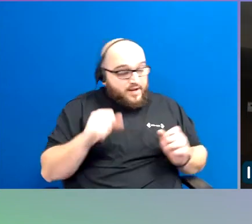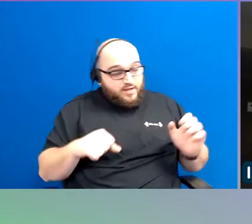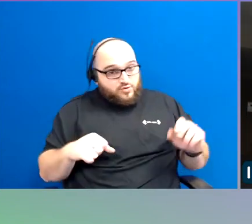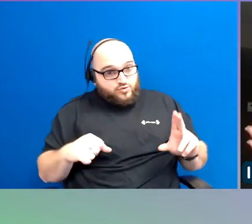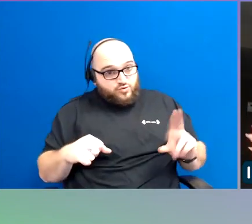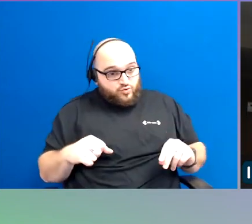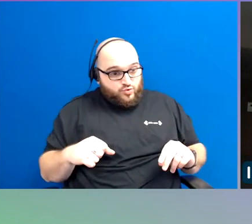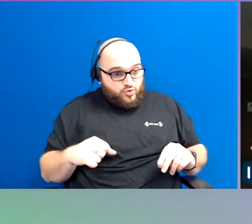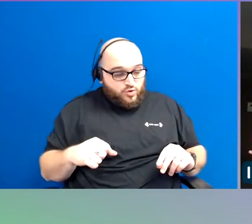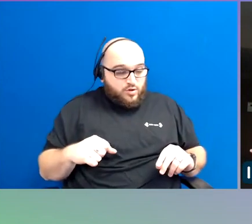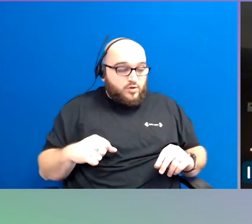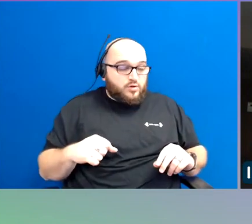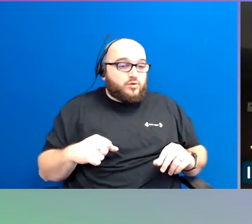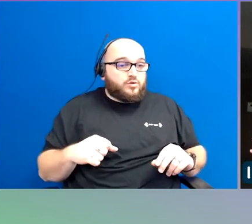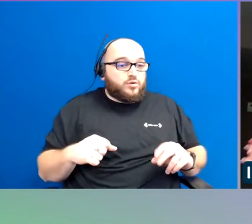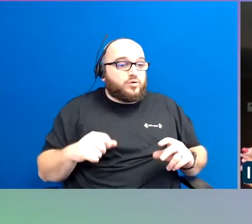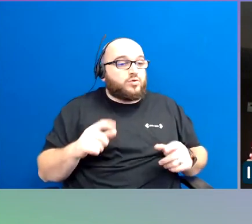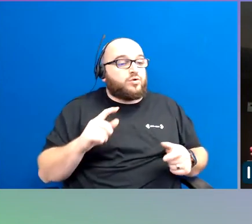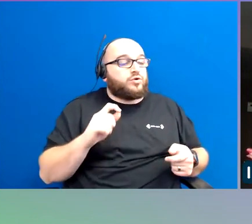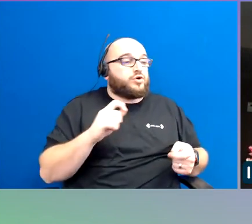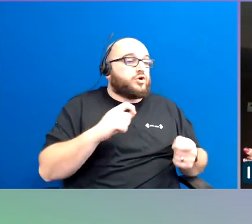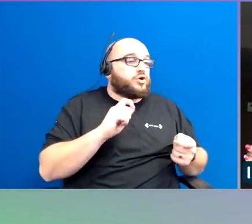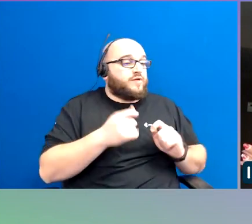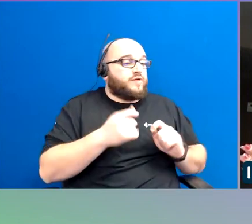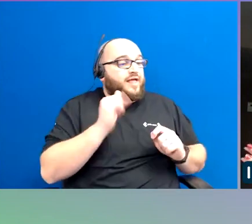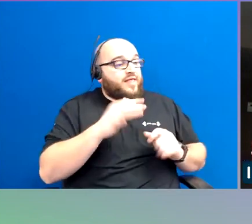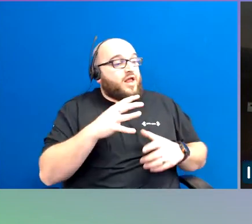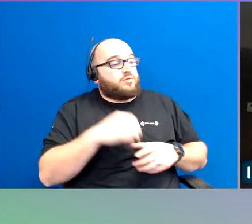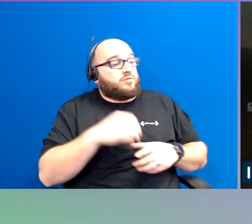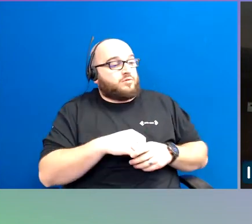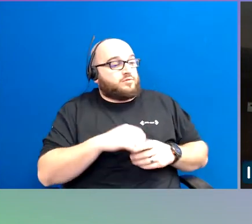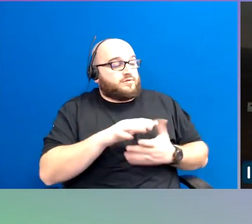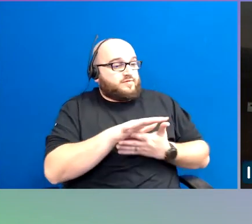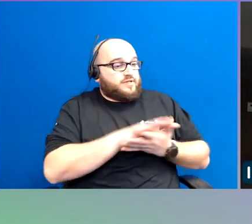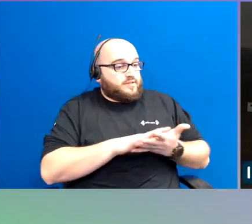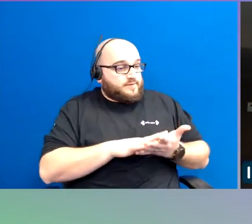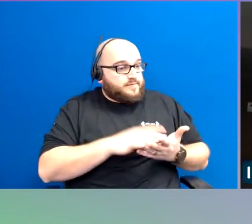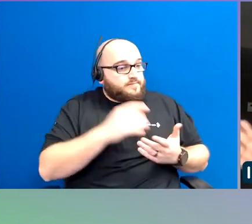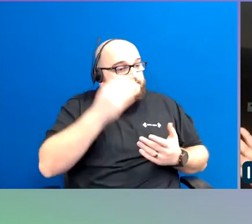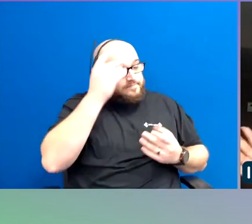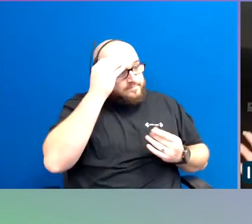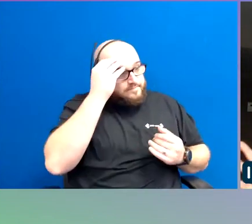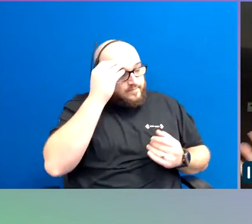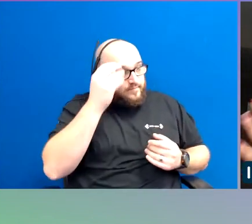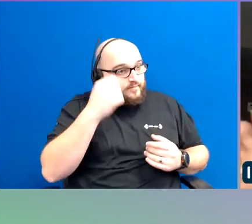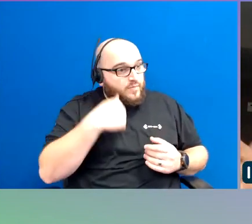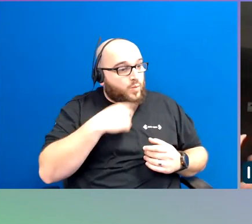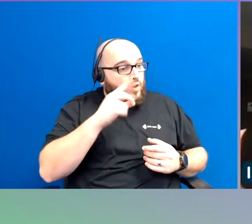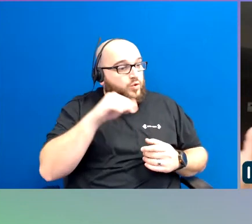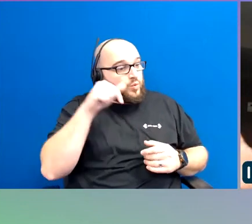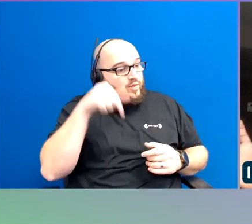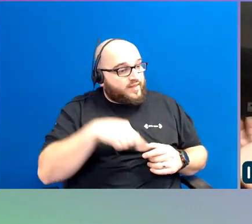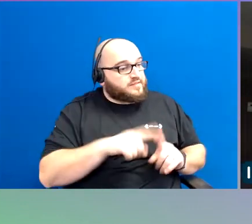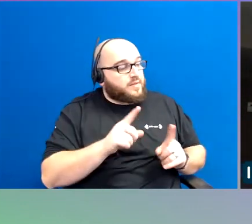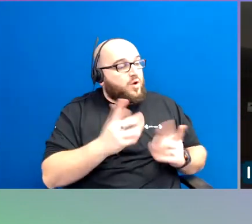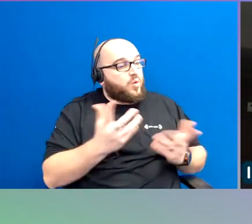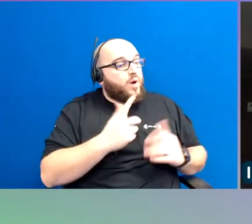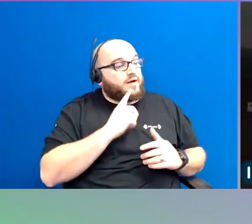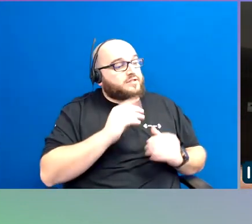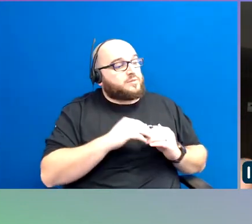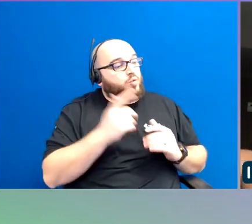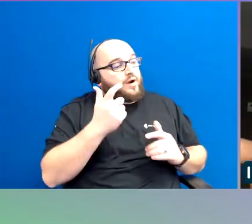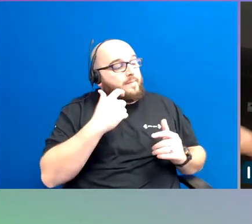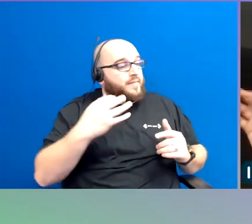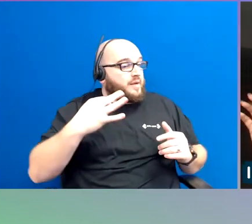now shifting to that inclusive design mindset of, okay, we do this, but what's the bigger benefit? What are